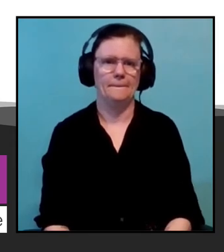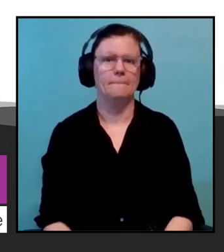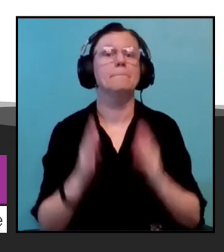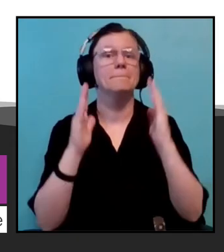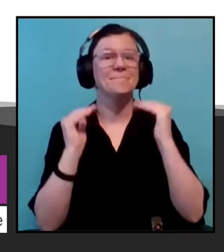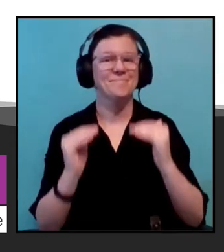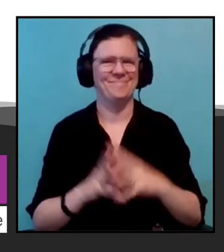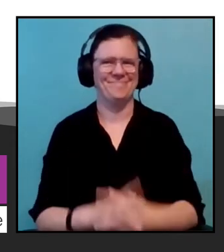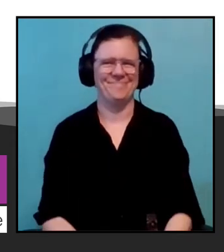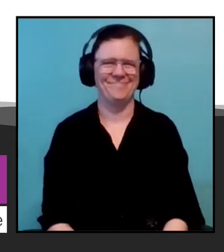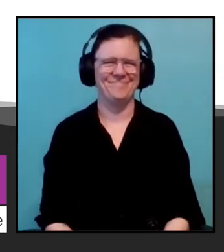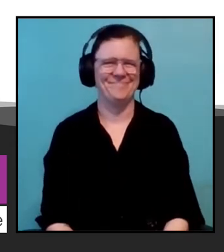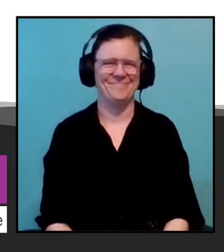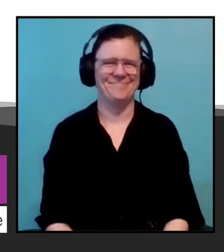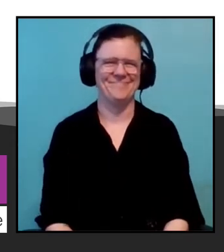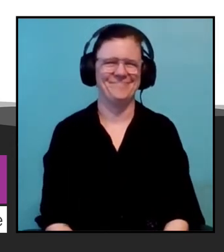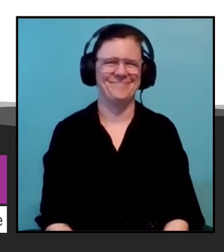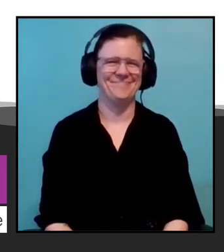Next slide.